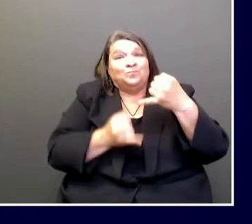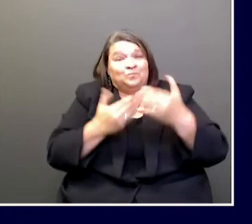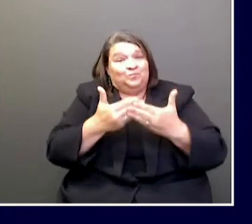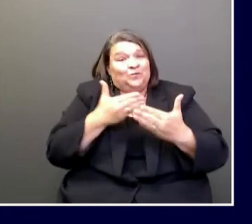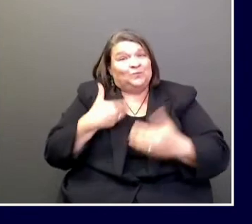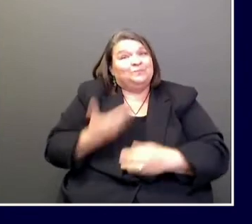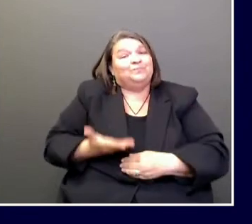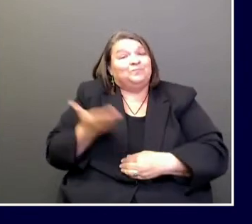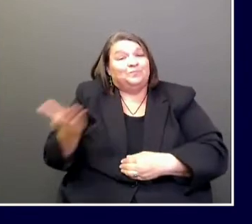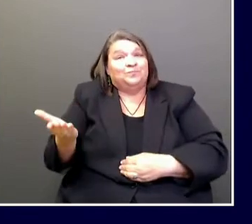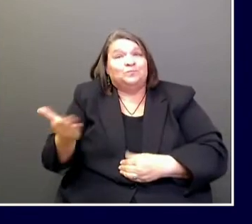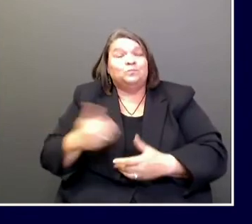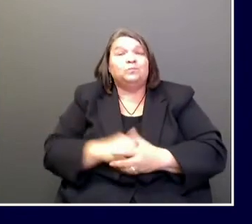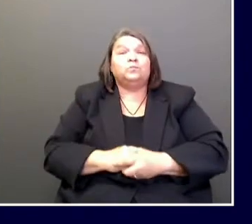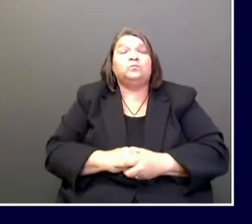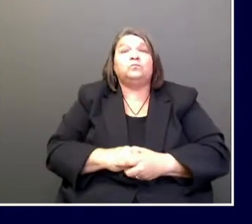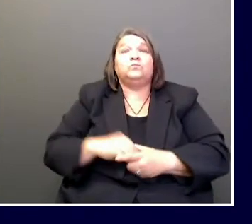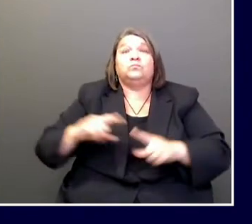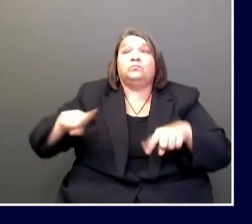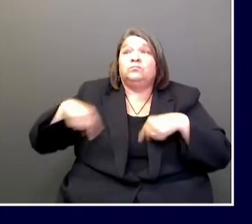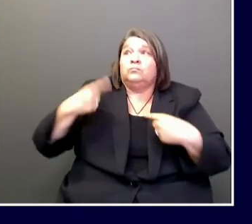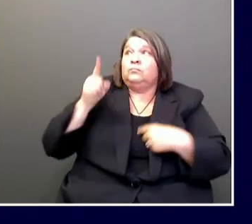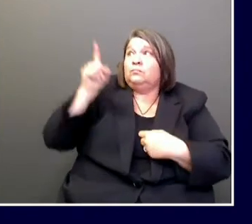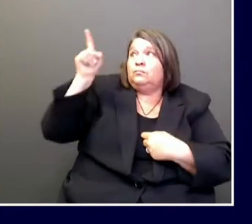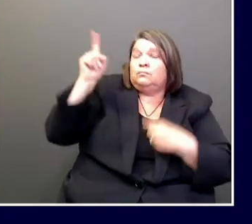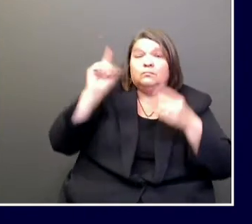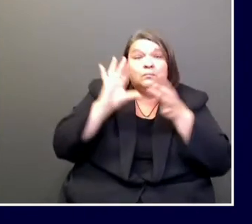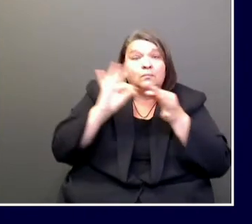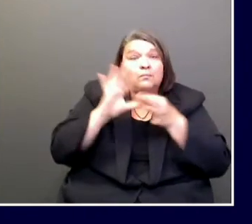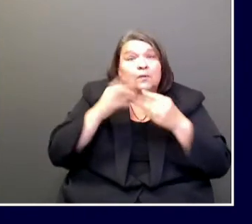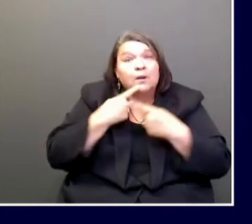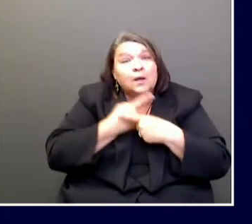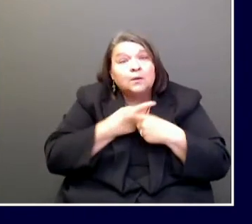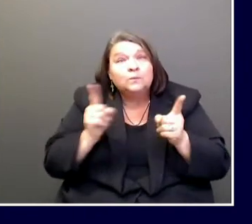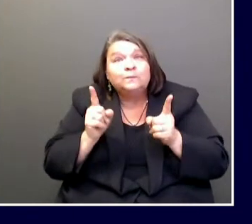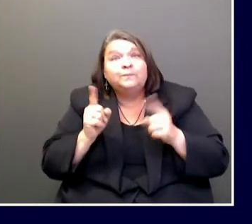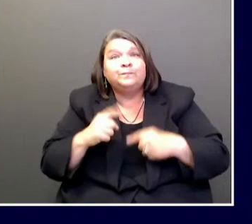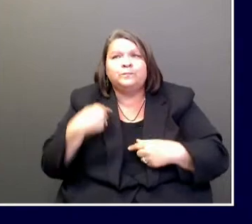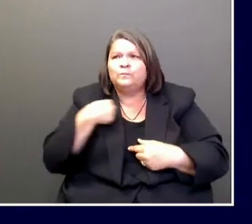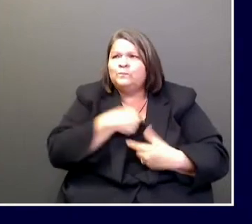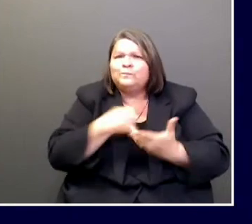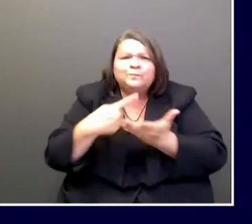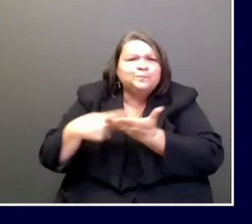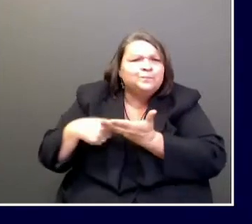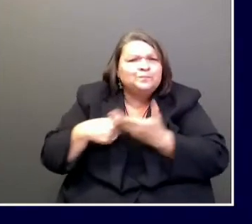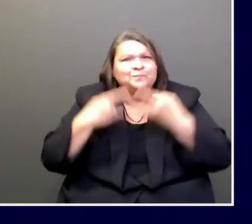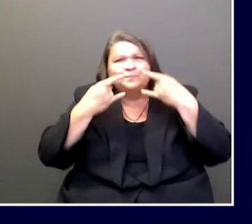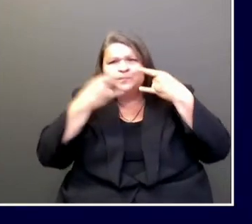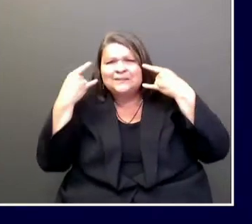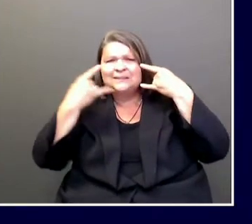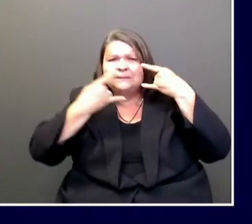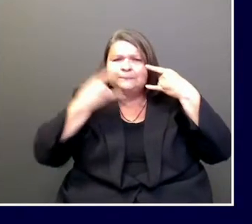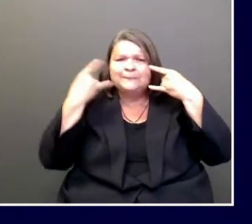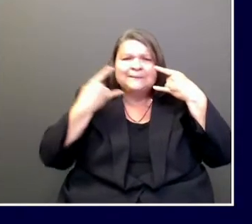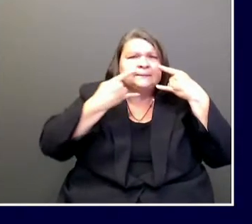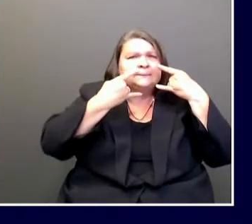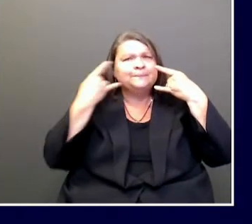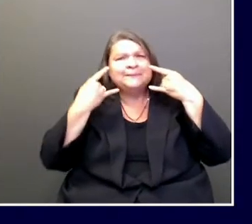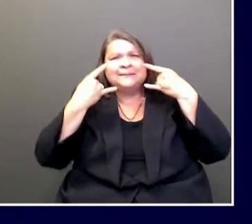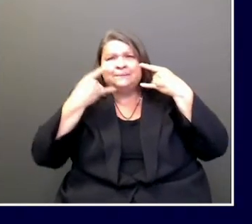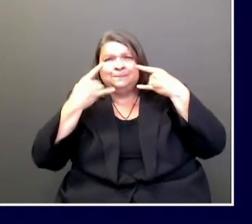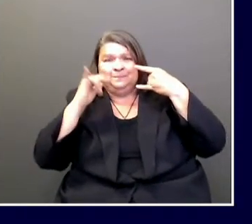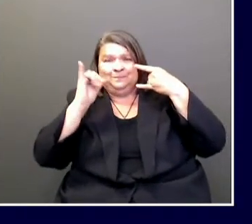on masks, but we can't detach that focus from vaccines. Things like masks